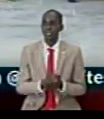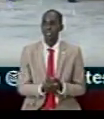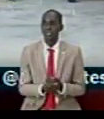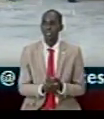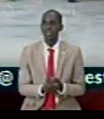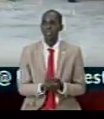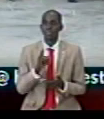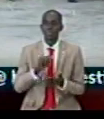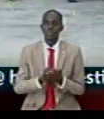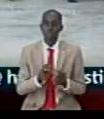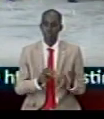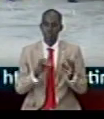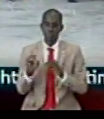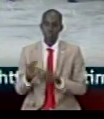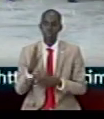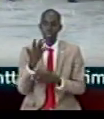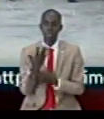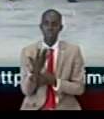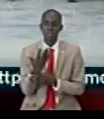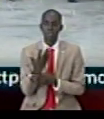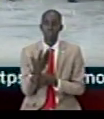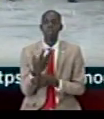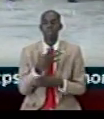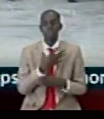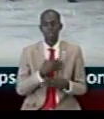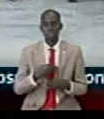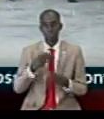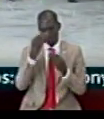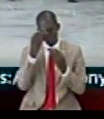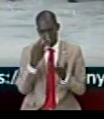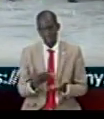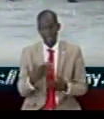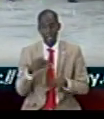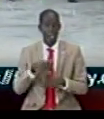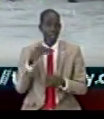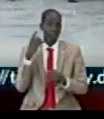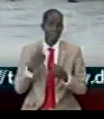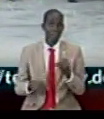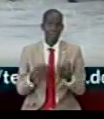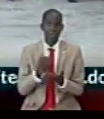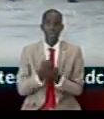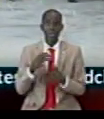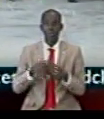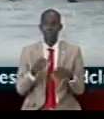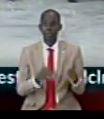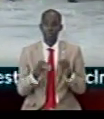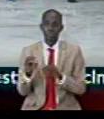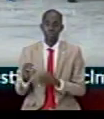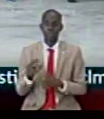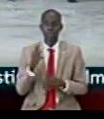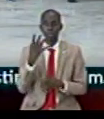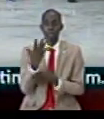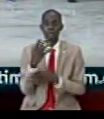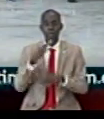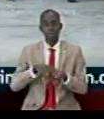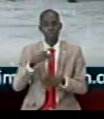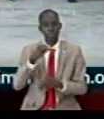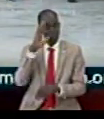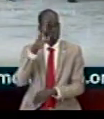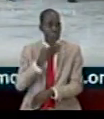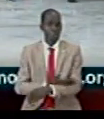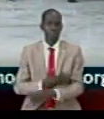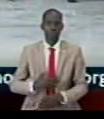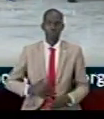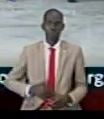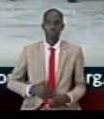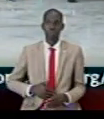place my hands, which I did. And I said the final amen after placing my hands on my son's stomach. And before I